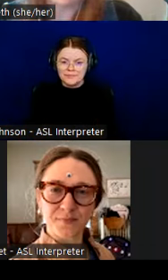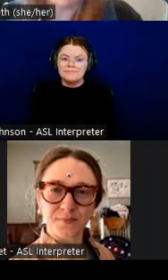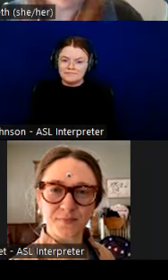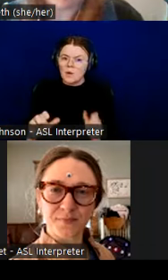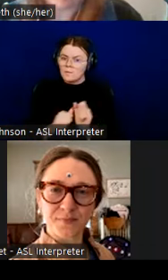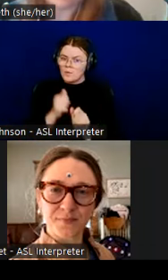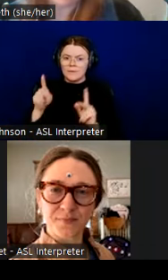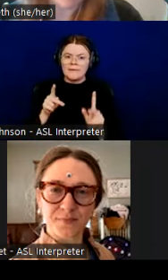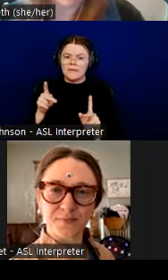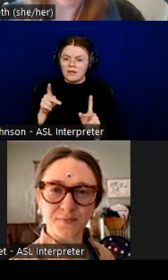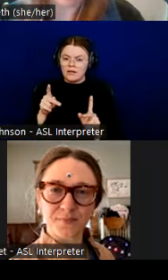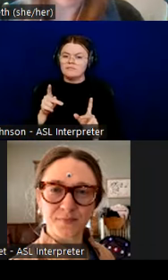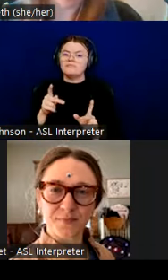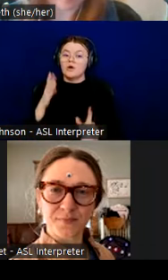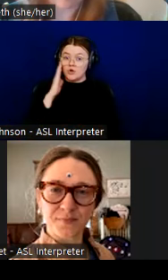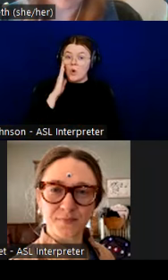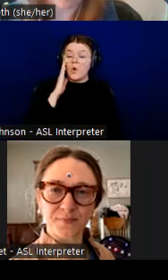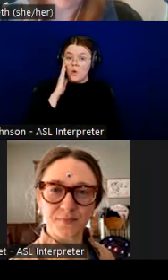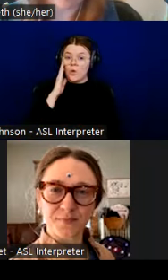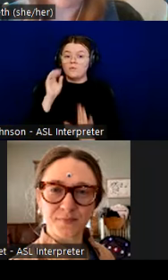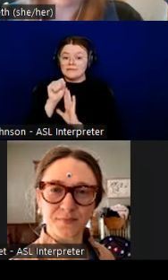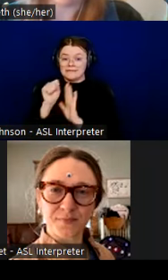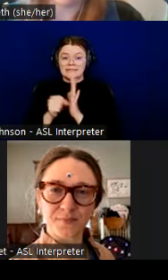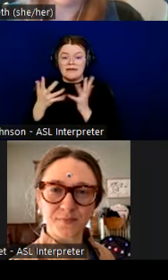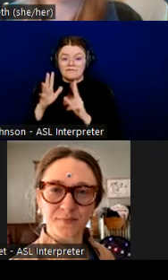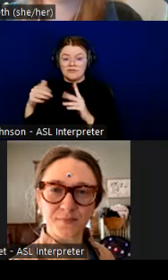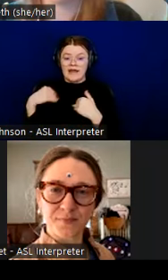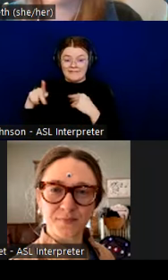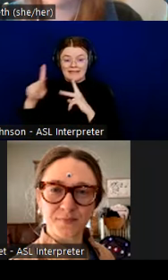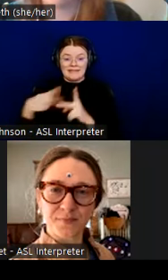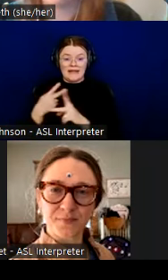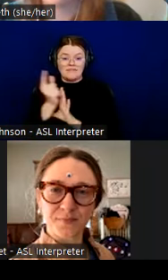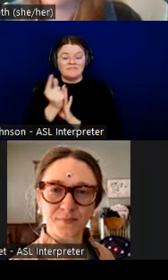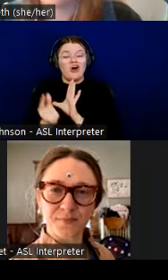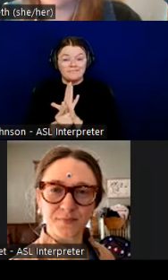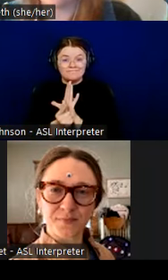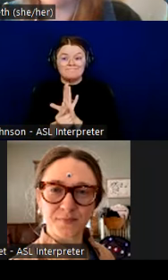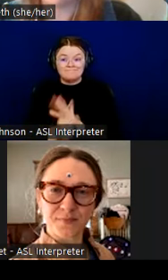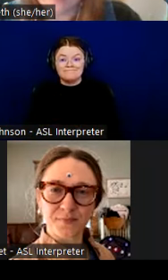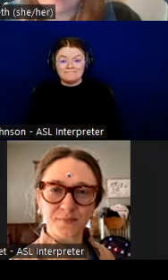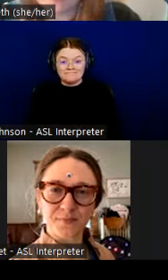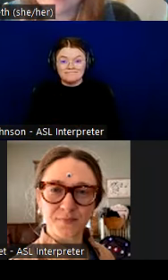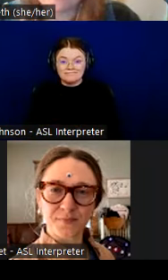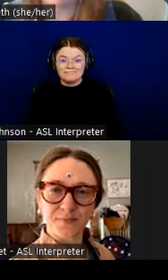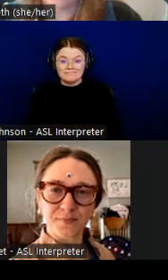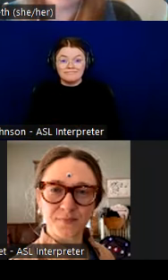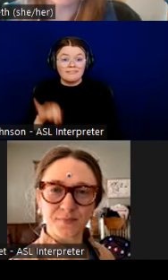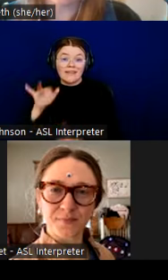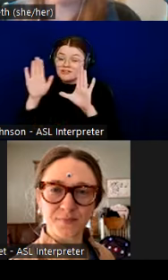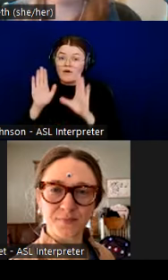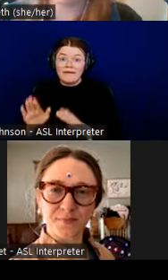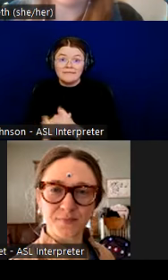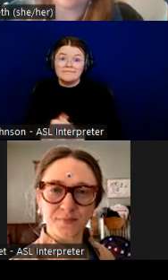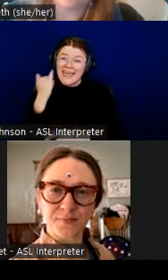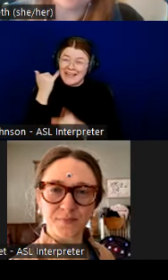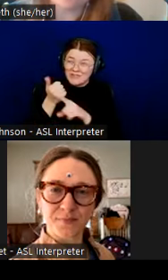people know that their state does have laws like this Domestic Violence Survivors Justice Act. That's great. If you're not sure,